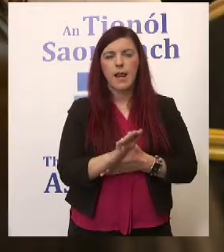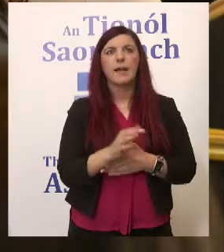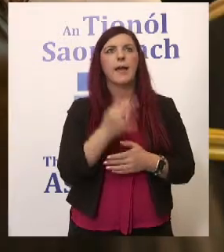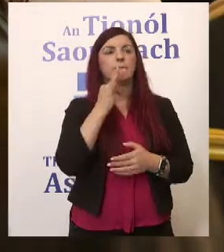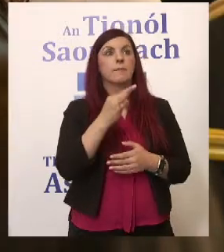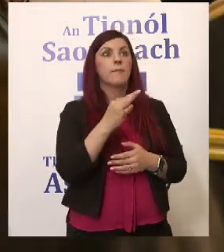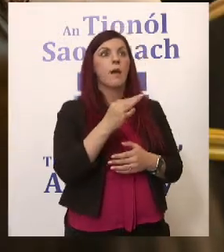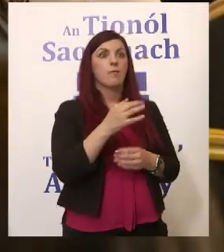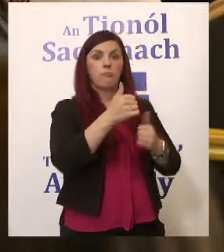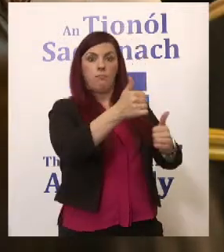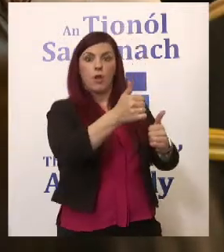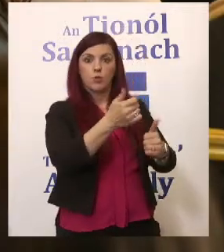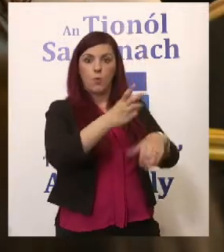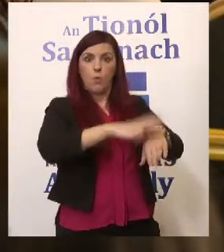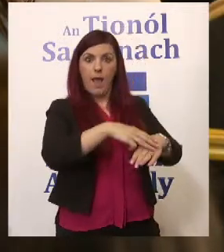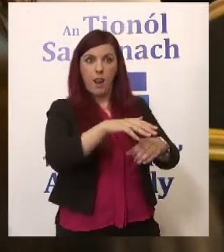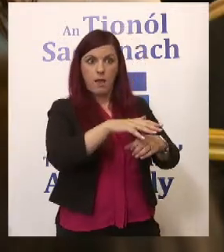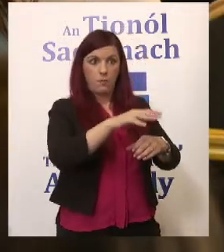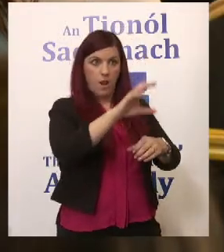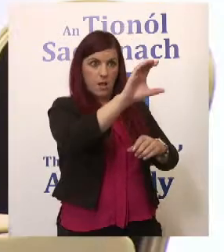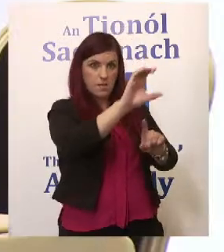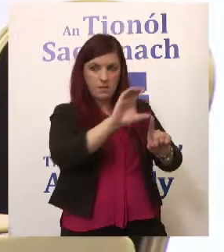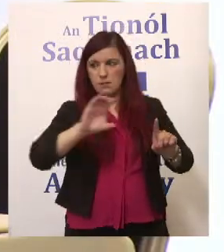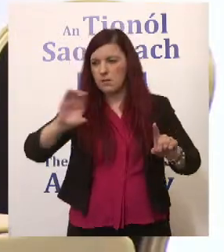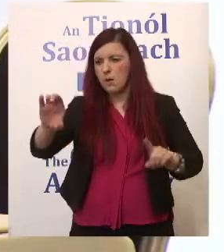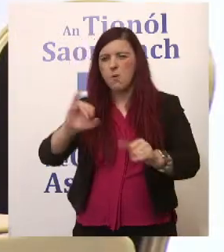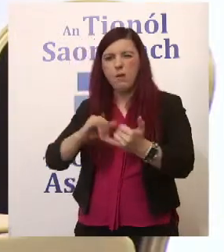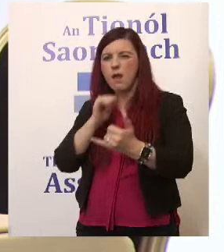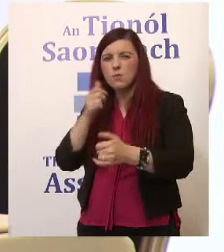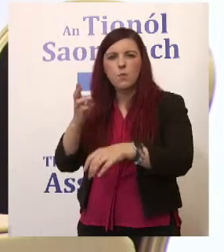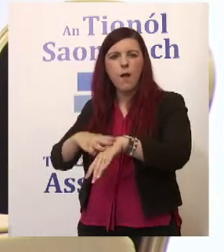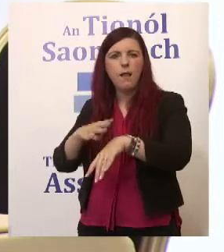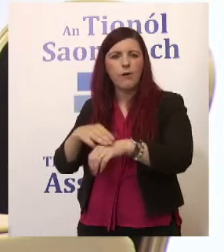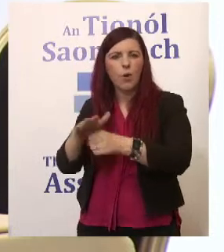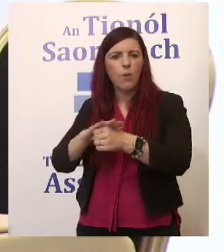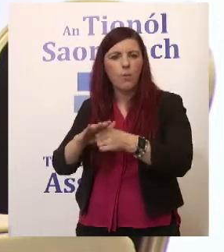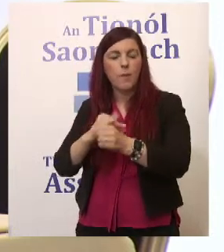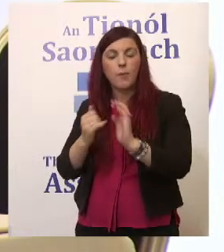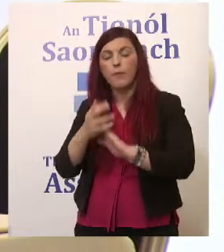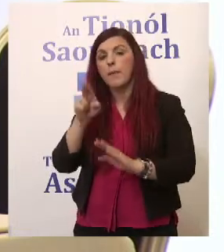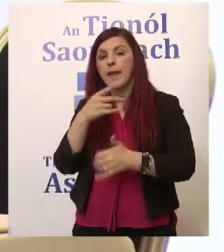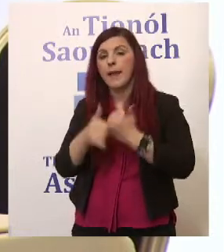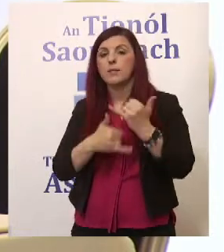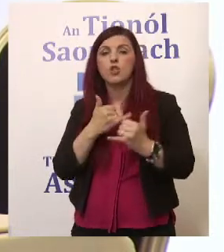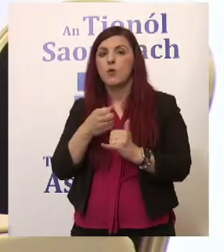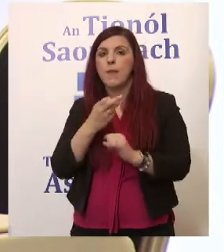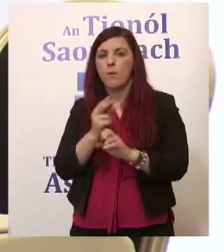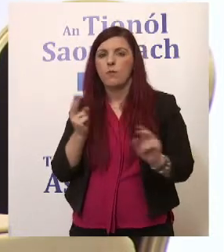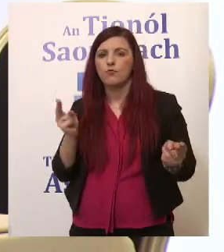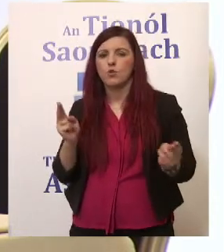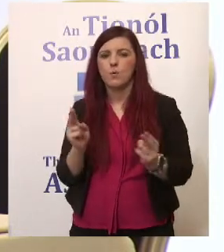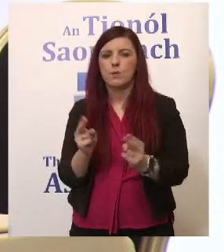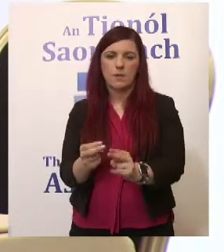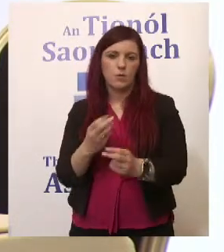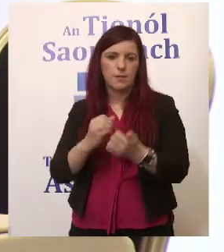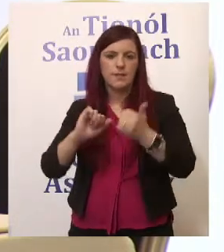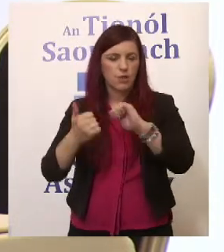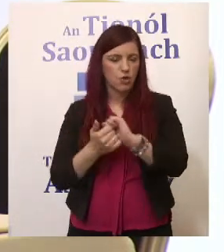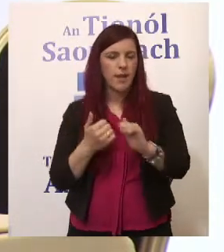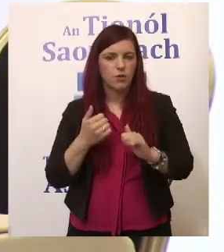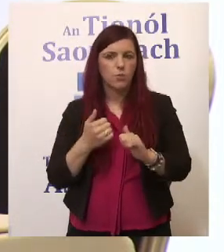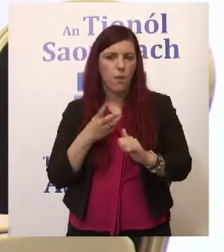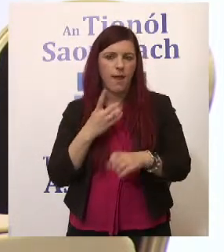authorities, and that's due to be phased out from next year onwards. So there's a change coming in the